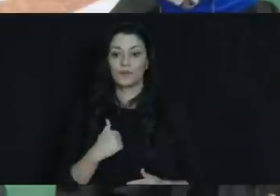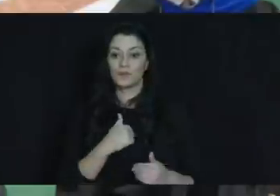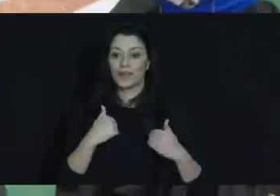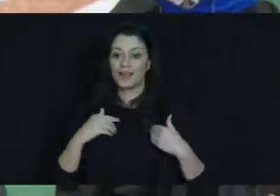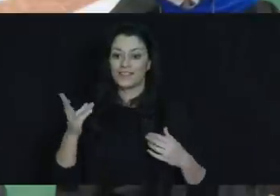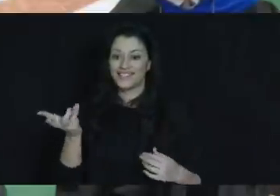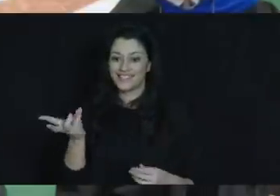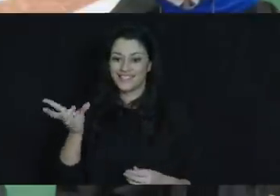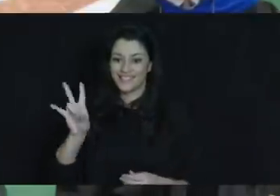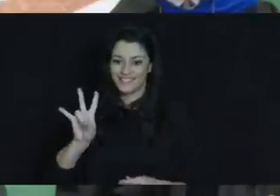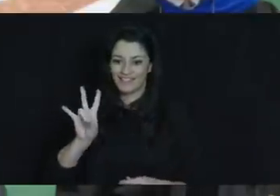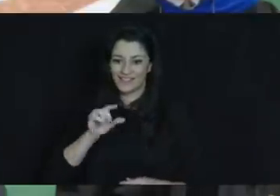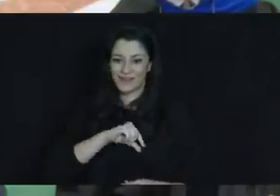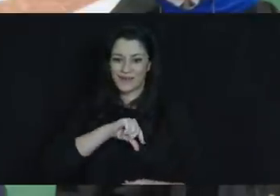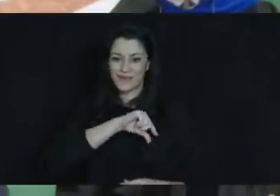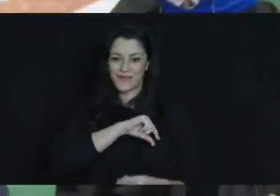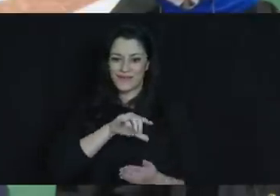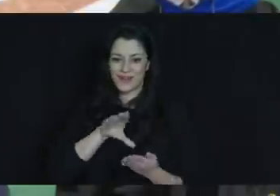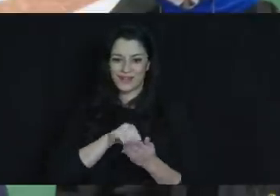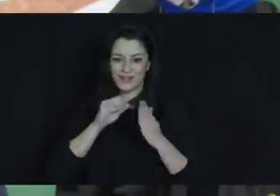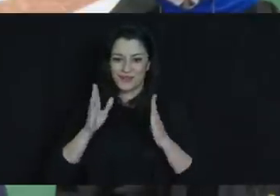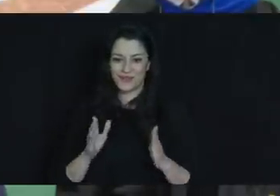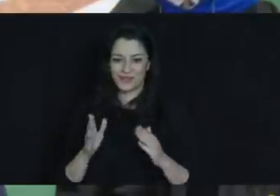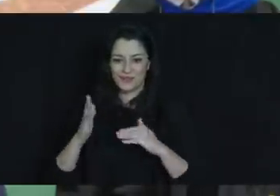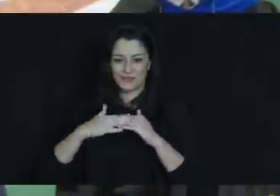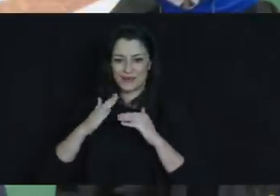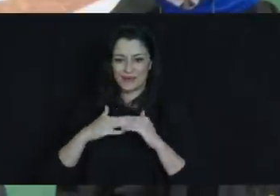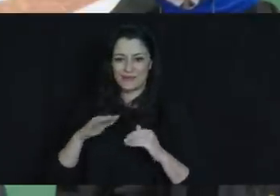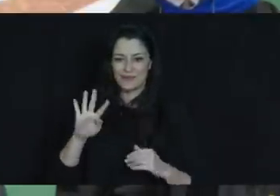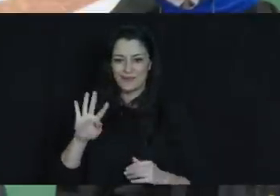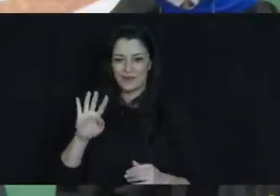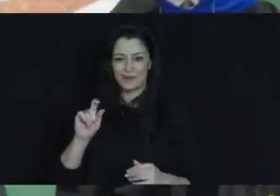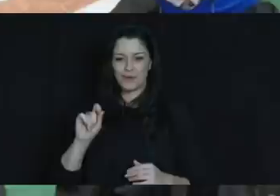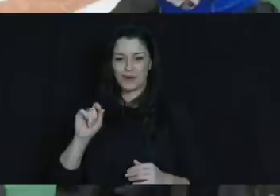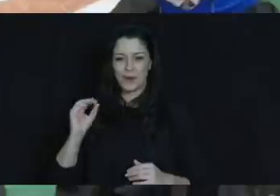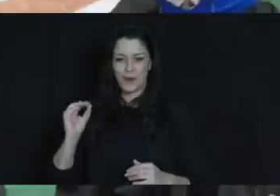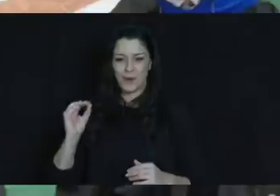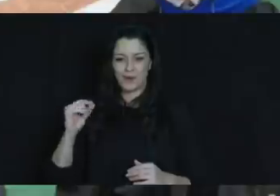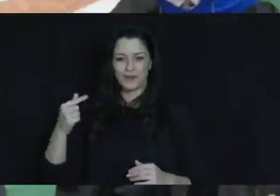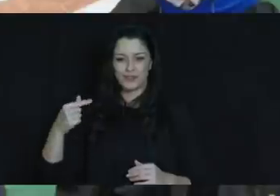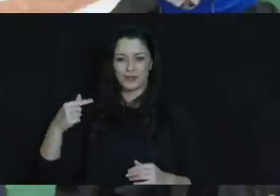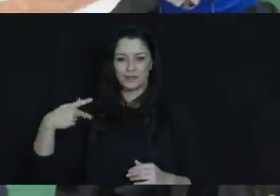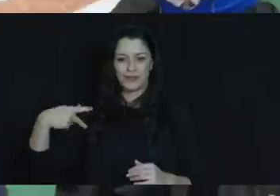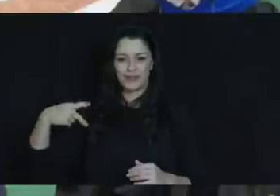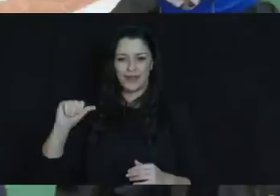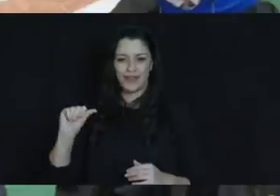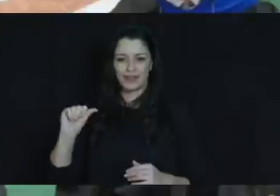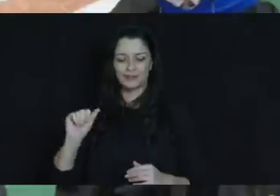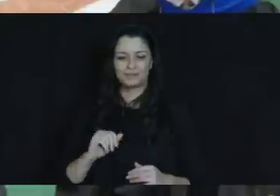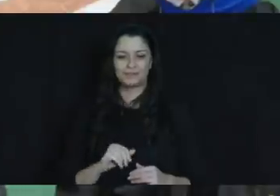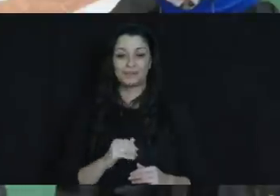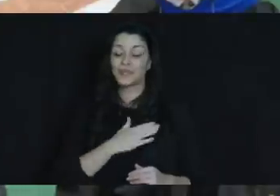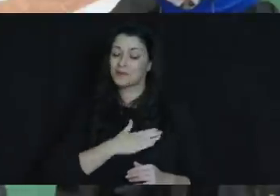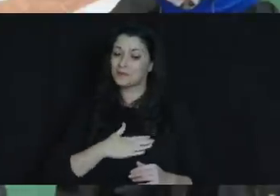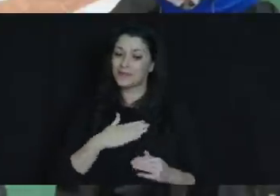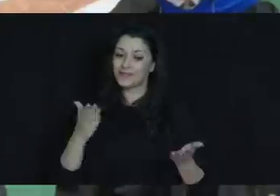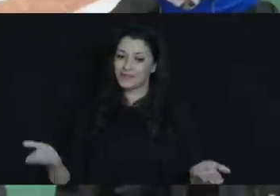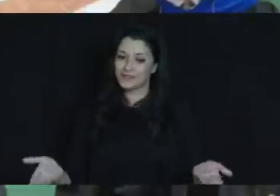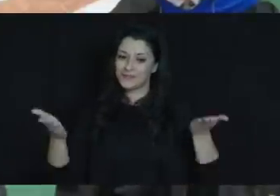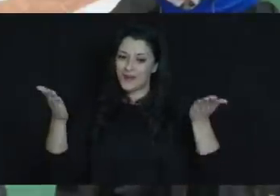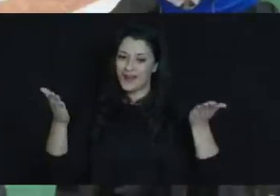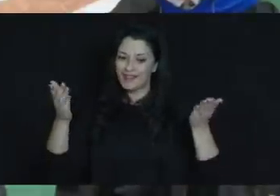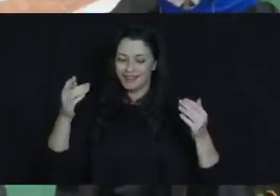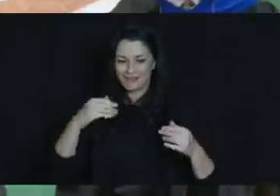67 qualifying students with a 4.0 GPA. Would those students please rise and